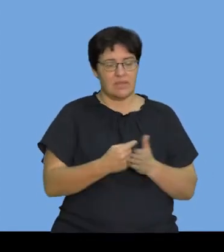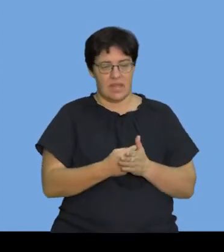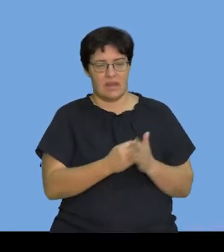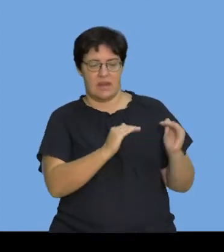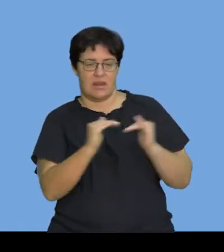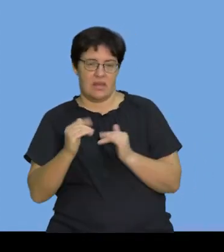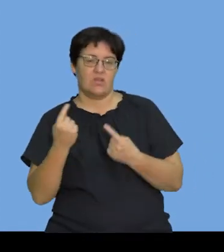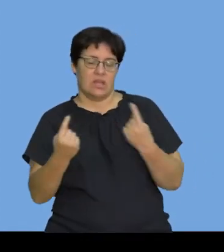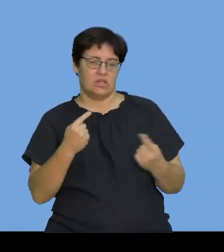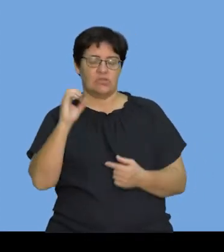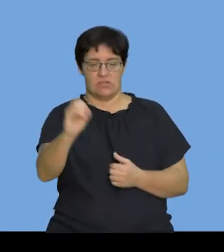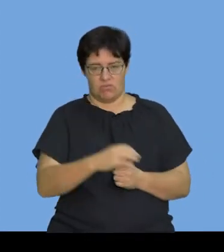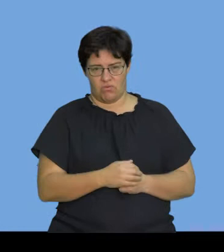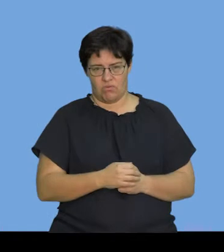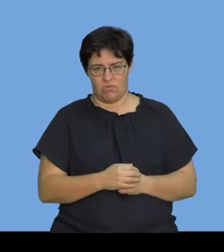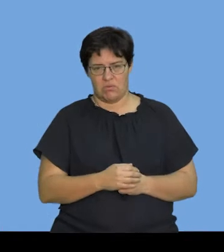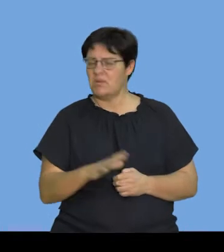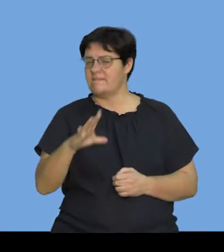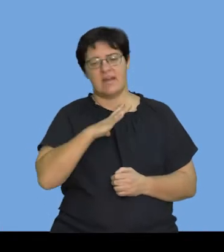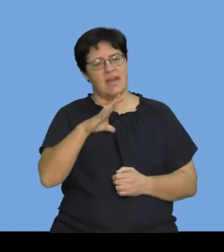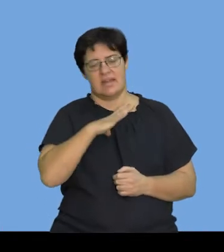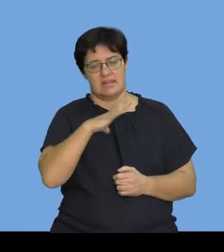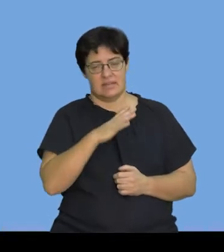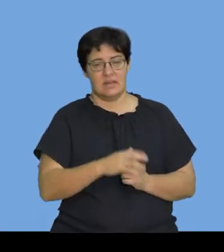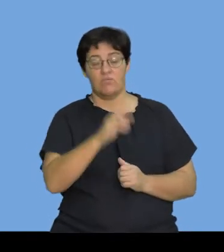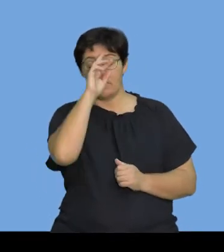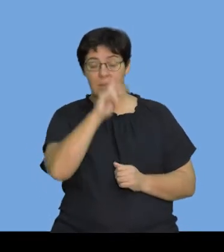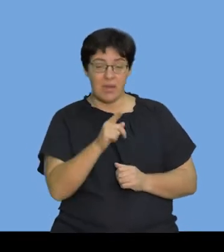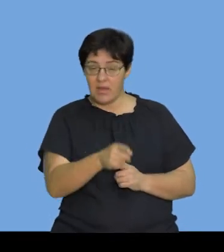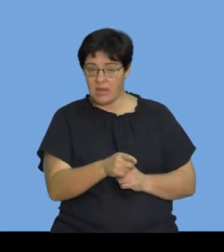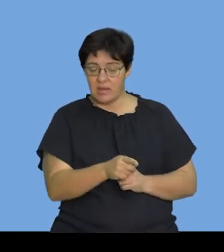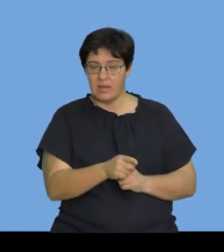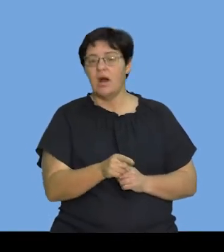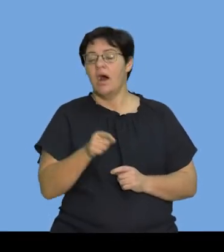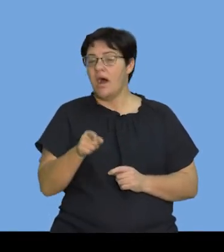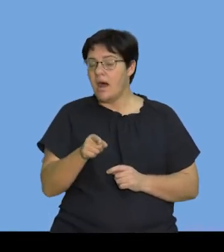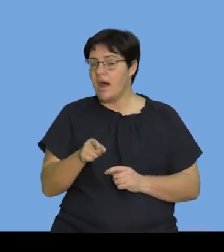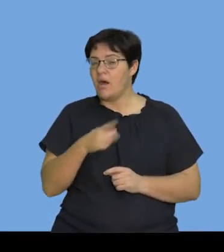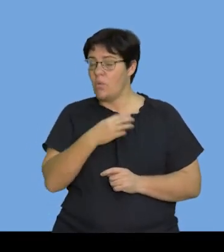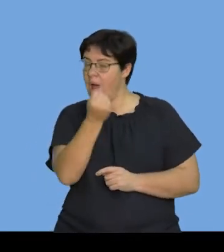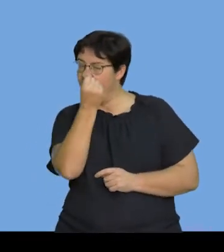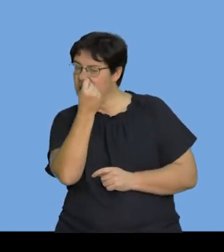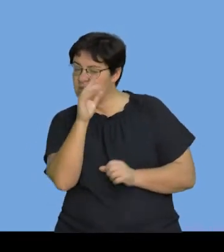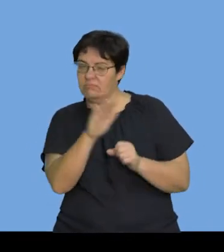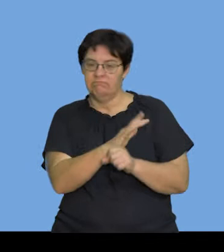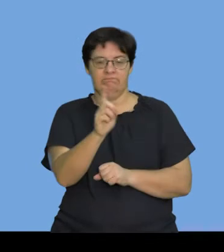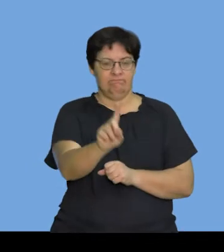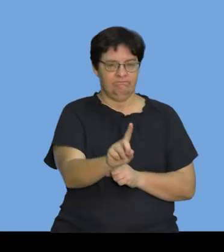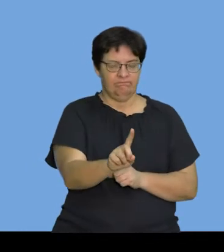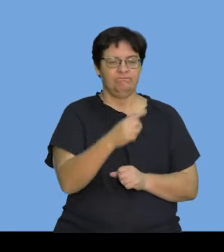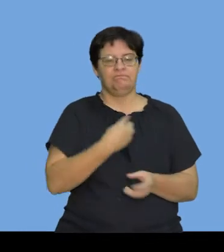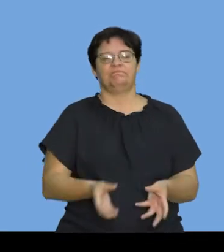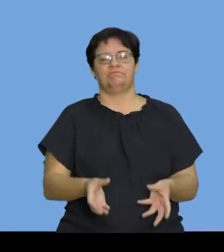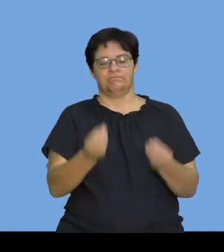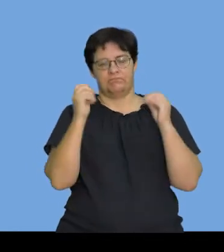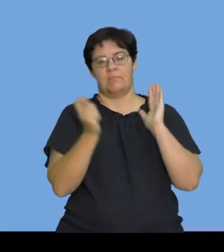bracket to 0. It's really fine. Remember, it's all about what is it that you understand so that you can get all the marks